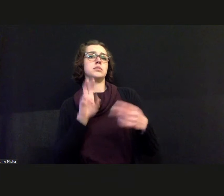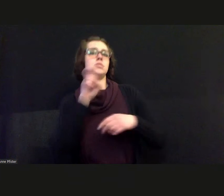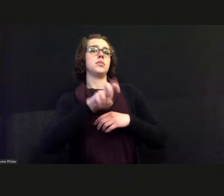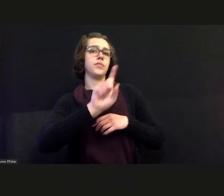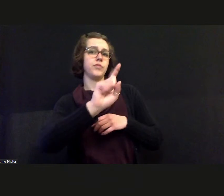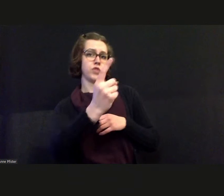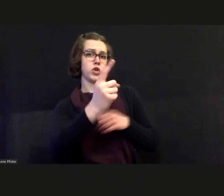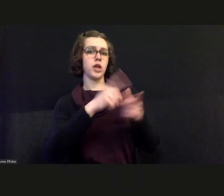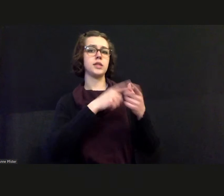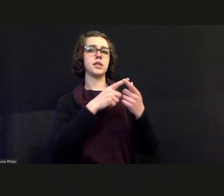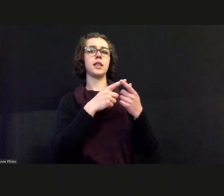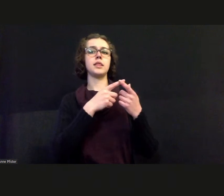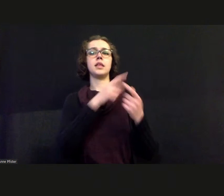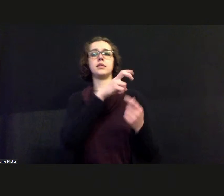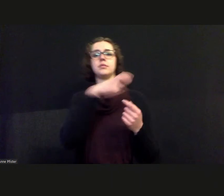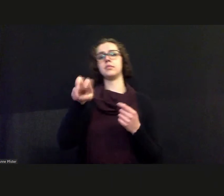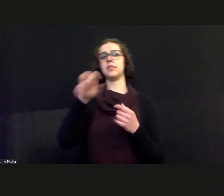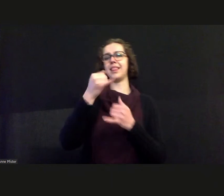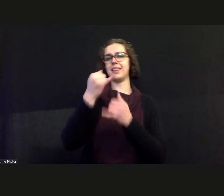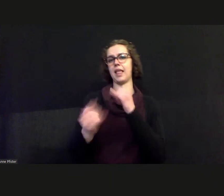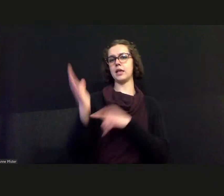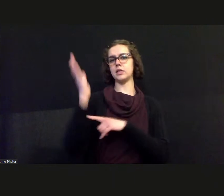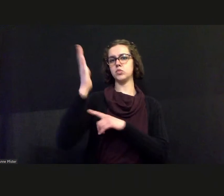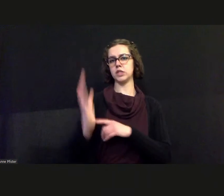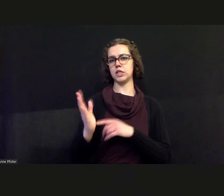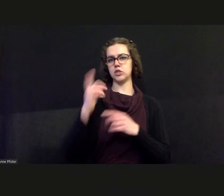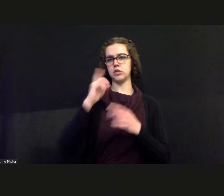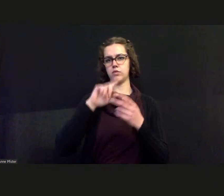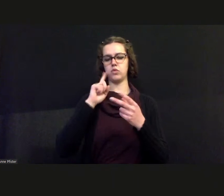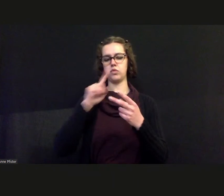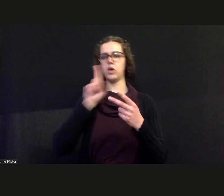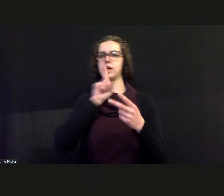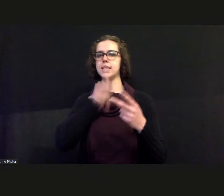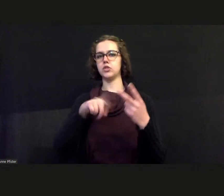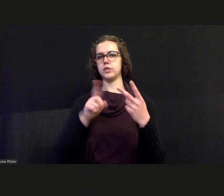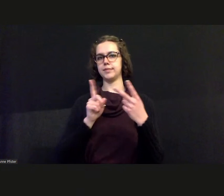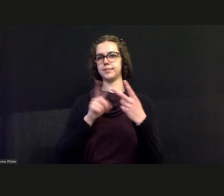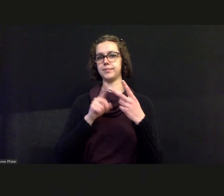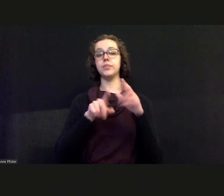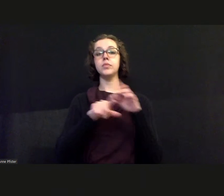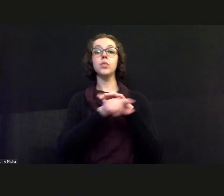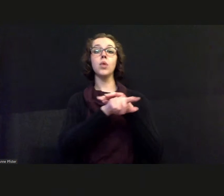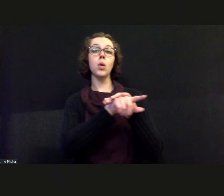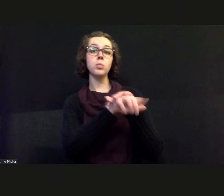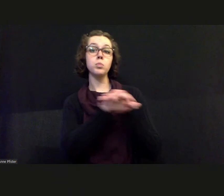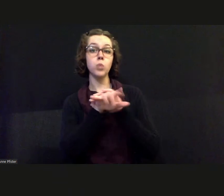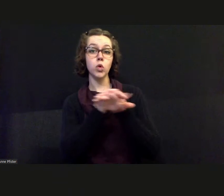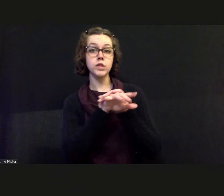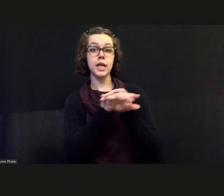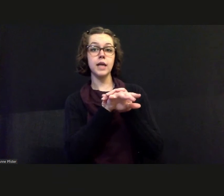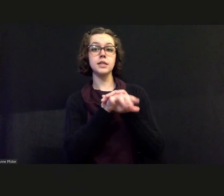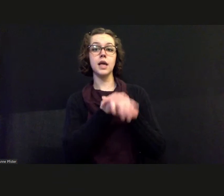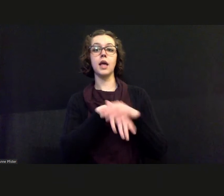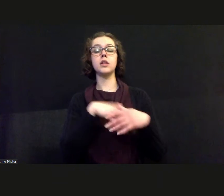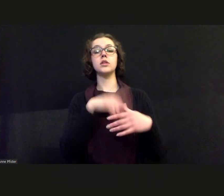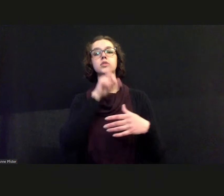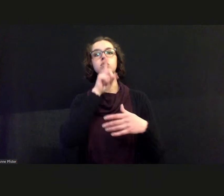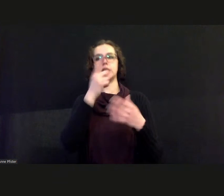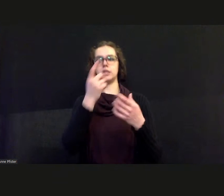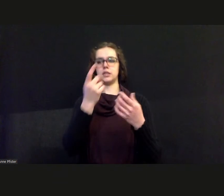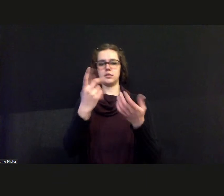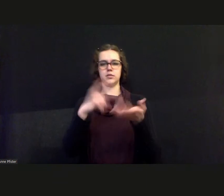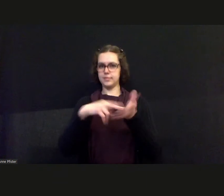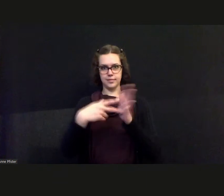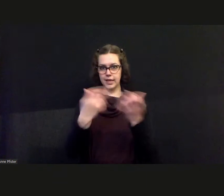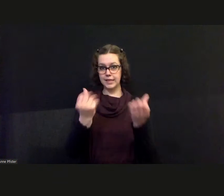to our last presenter. So this issue of pro-tactile, which a signing that's accessible